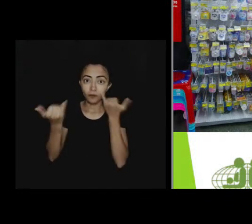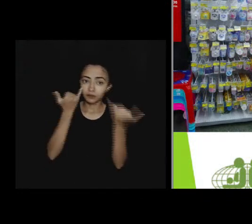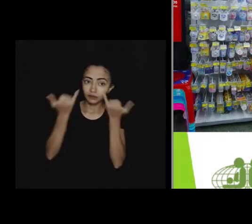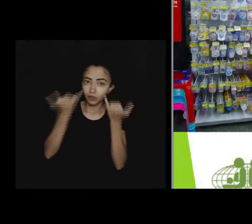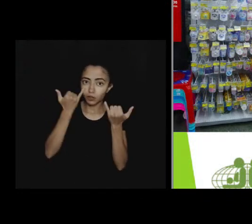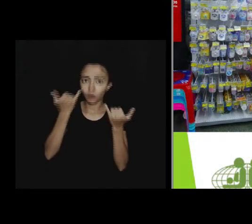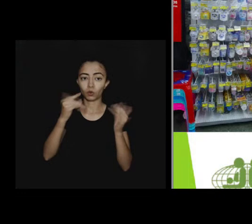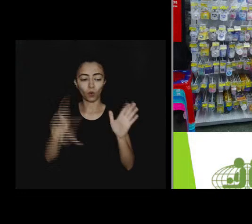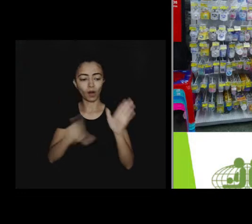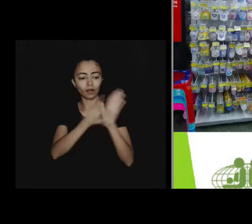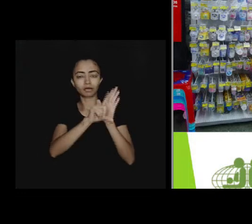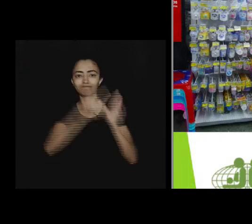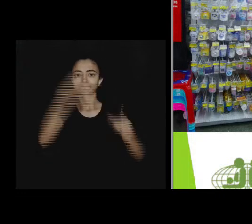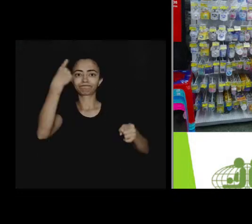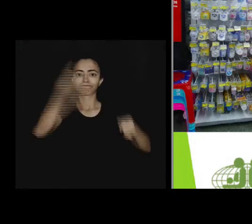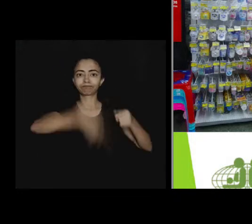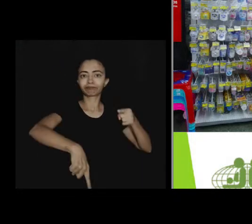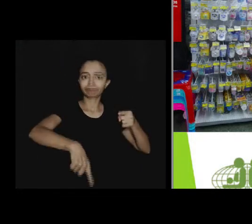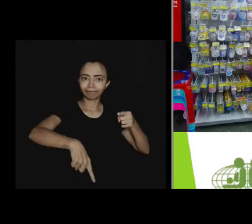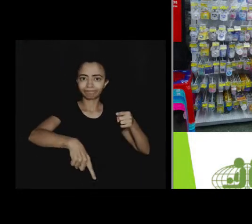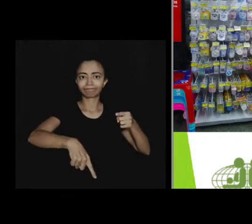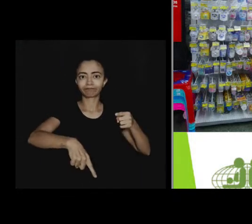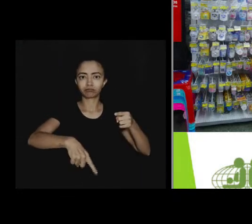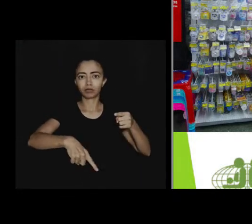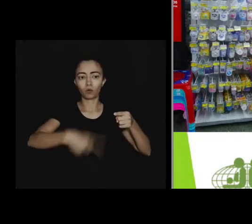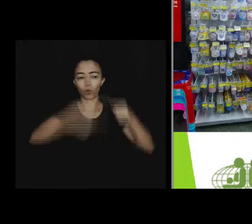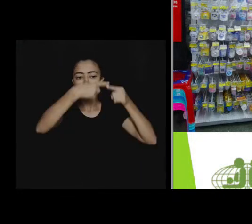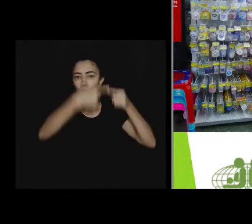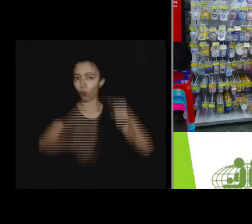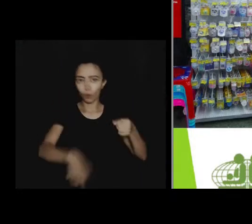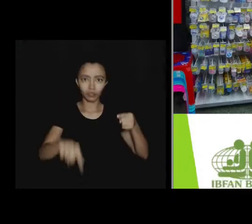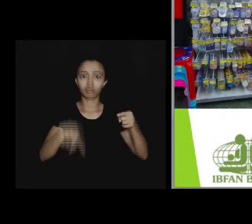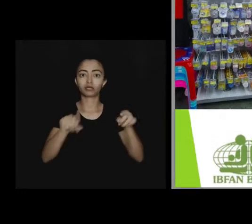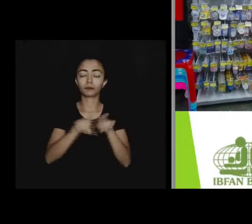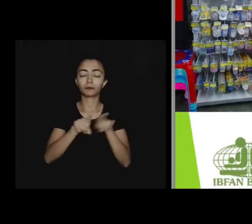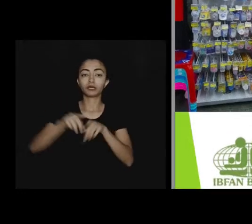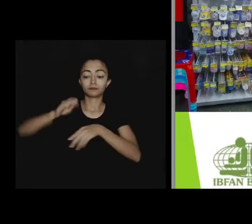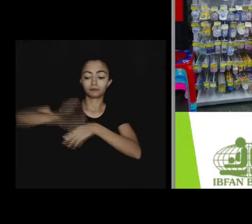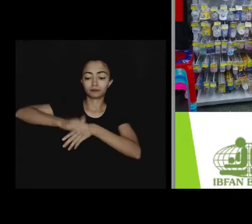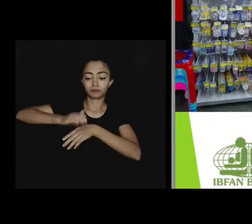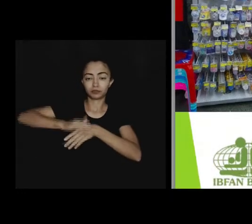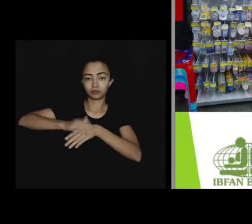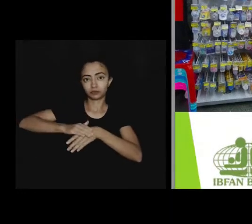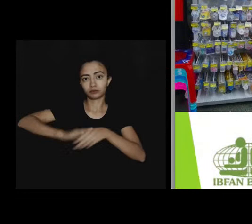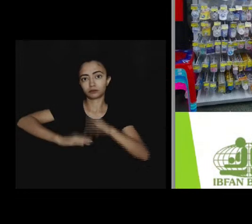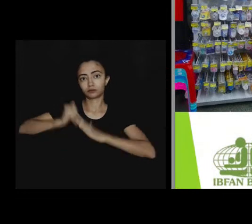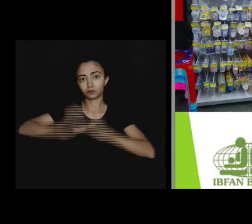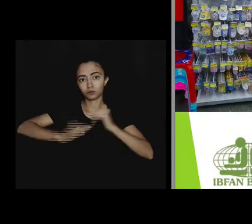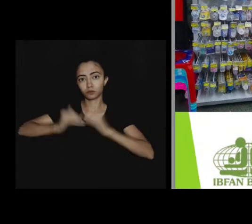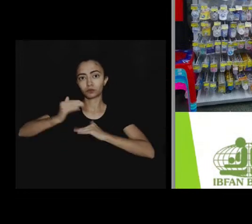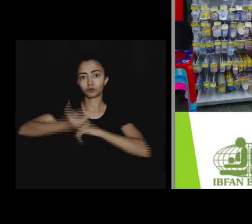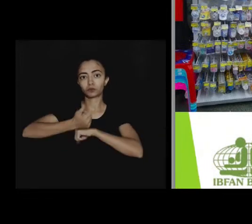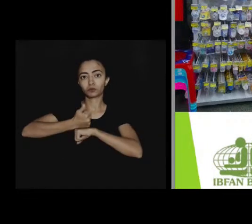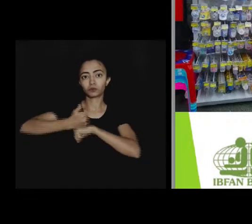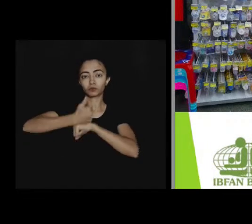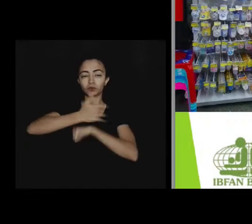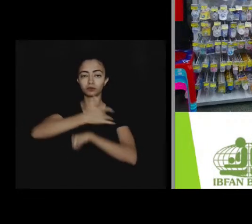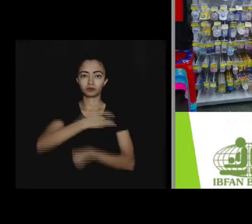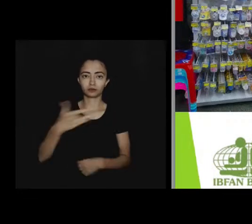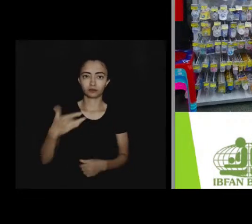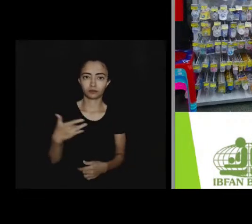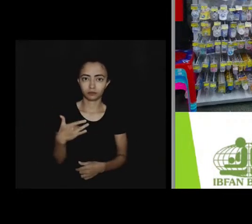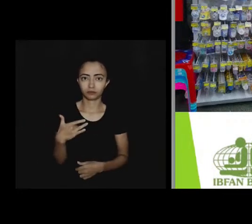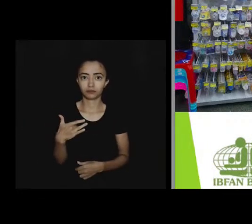our legislation, and practices from the health professionals as well, such as